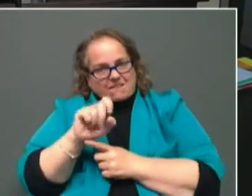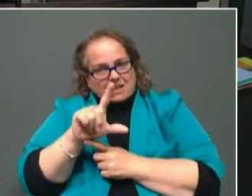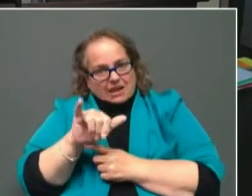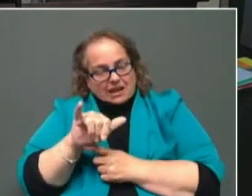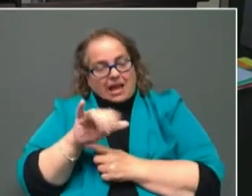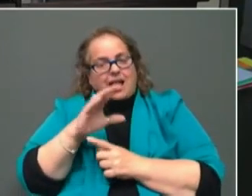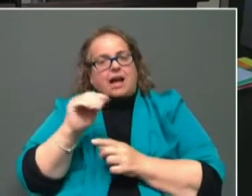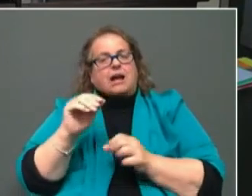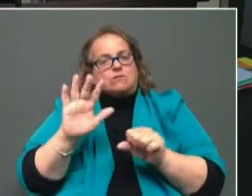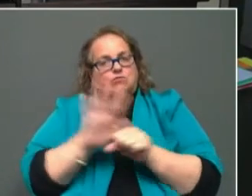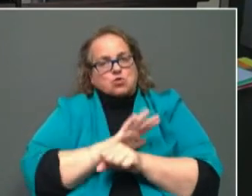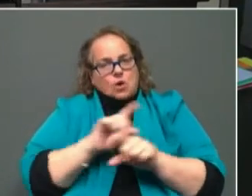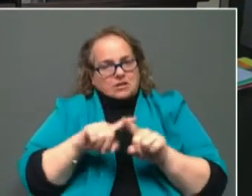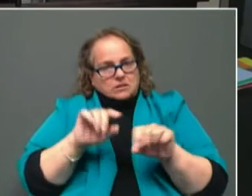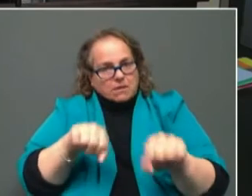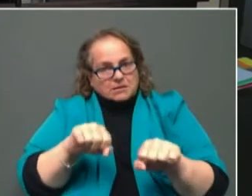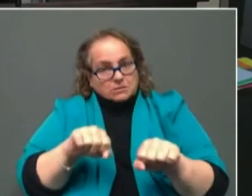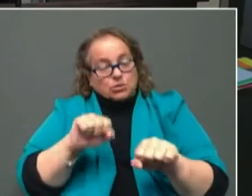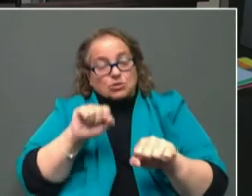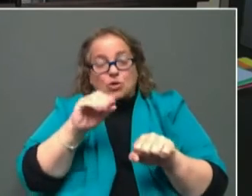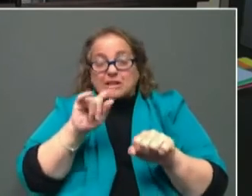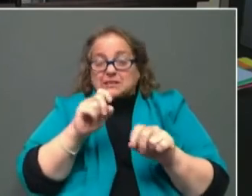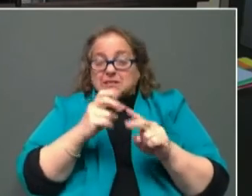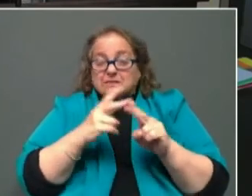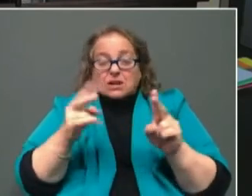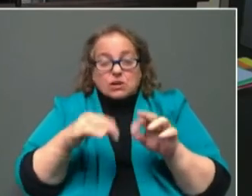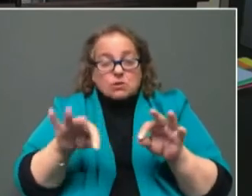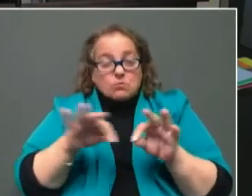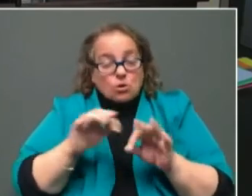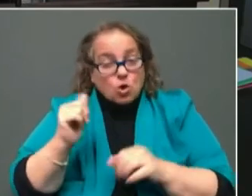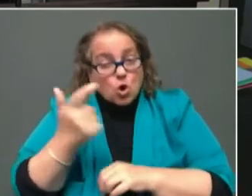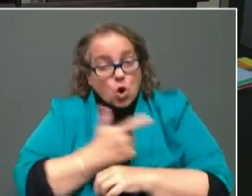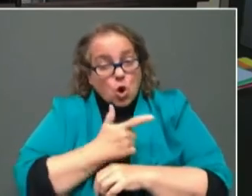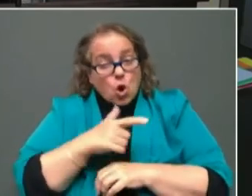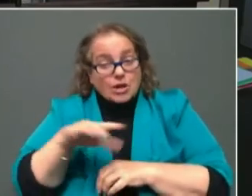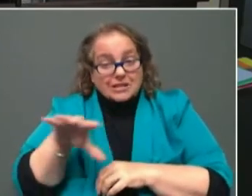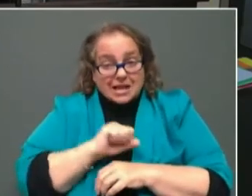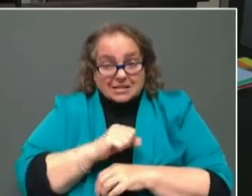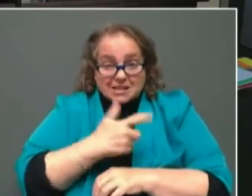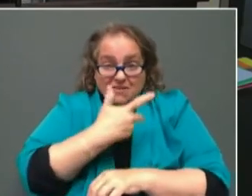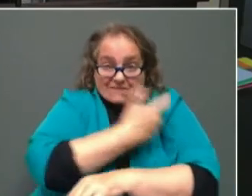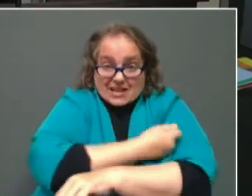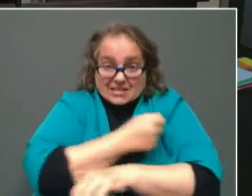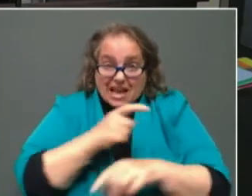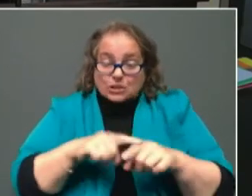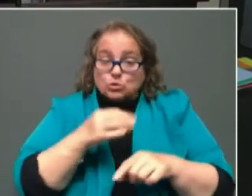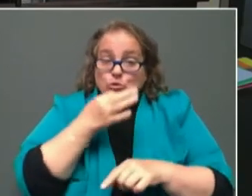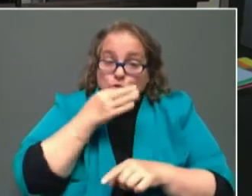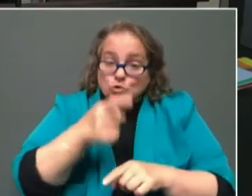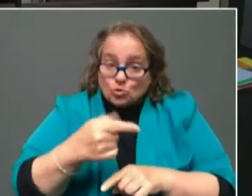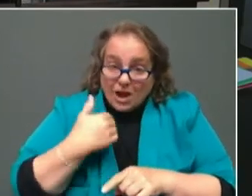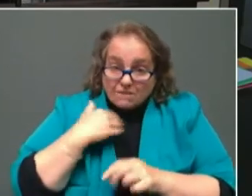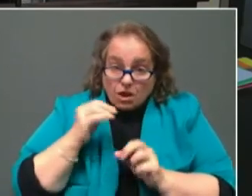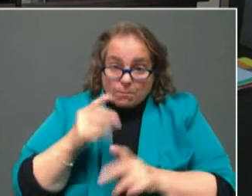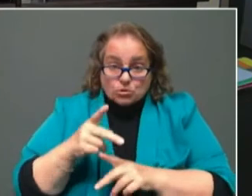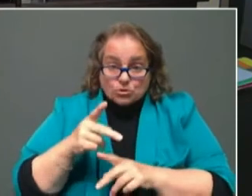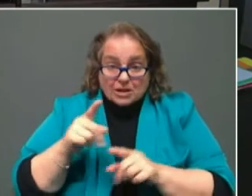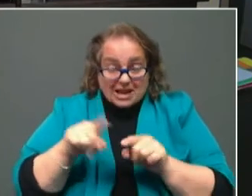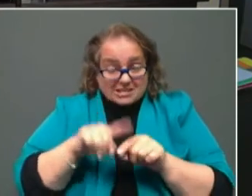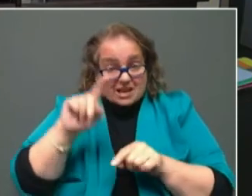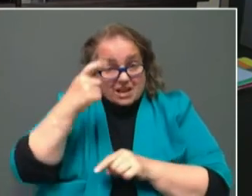possible. So it's really important that everybody takes a vaccine as soon as you have the opportunity. And as the governor just